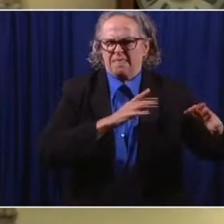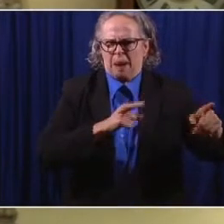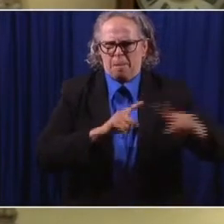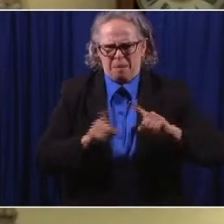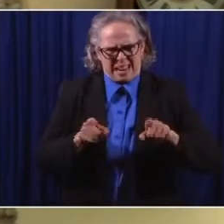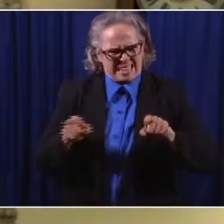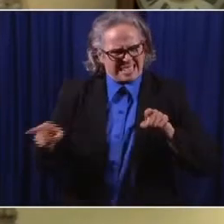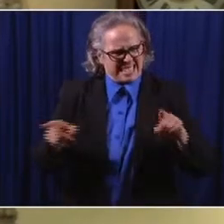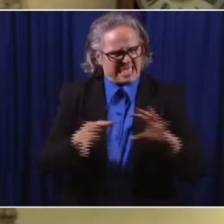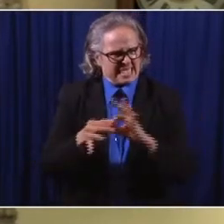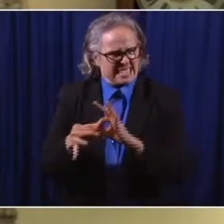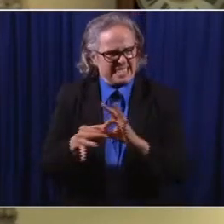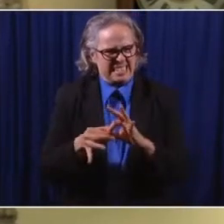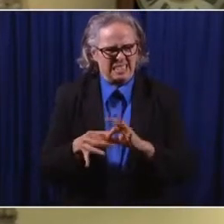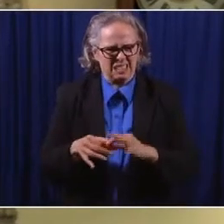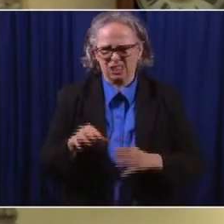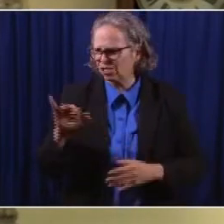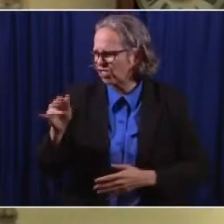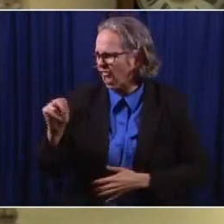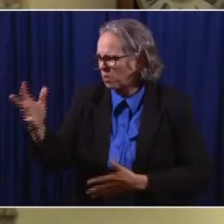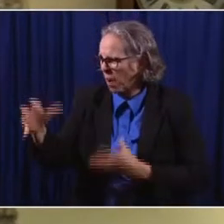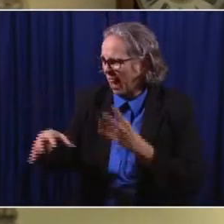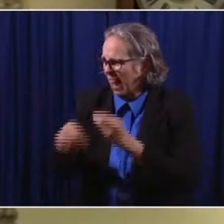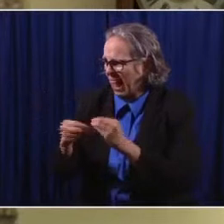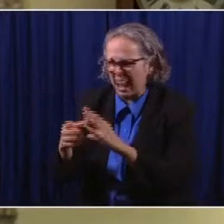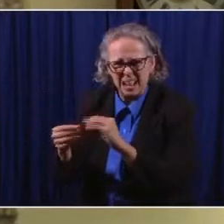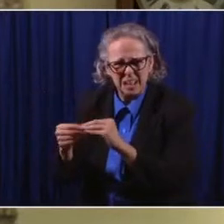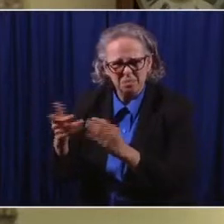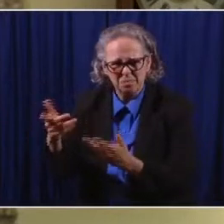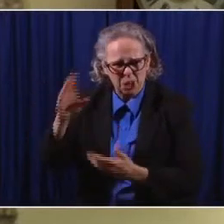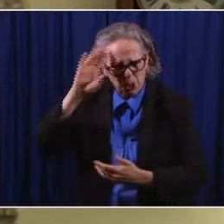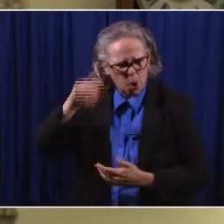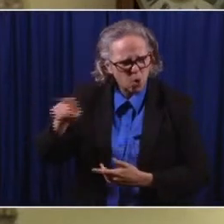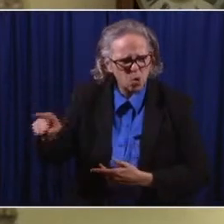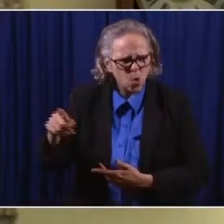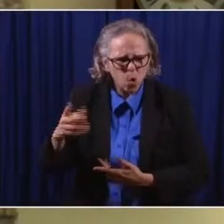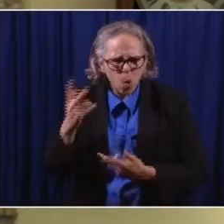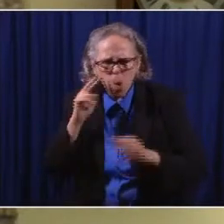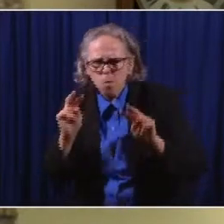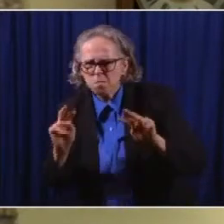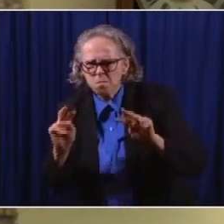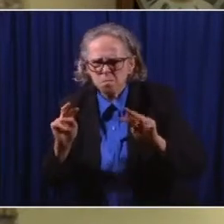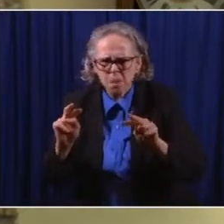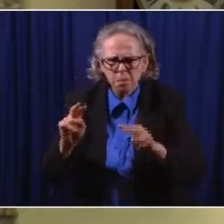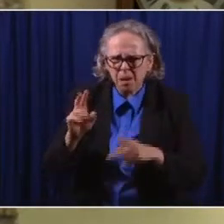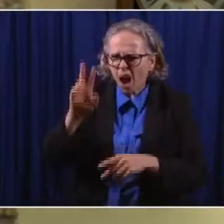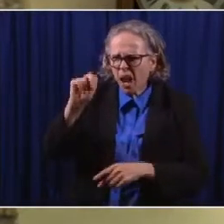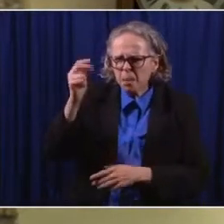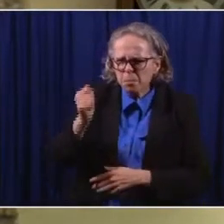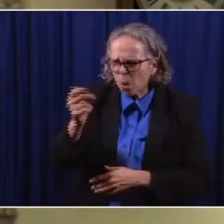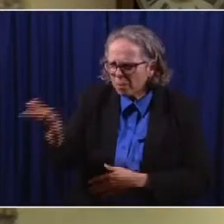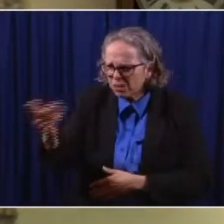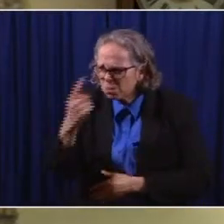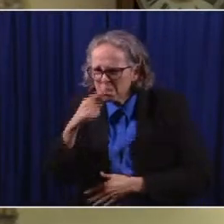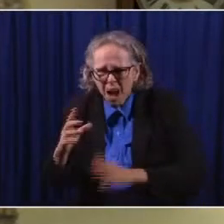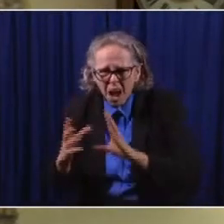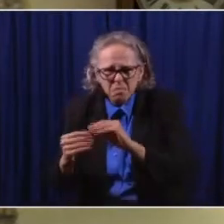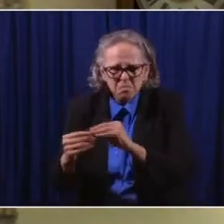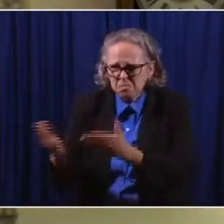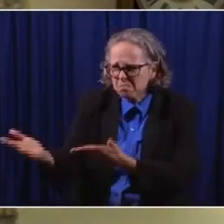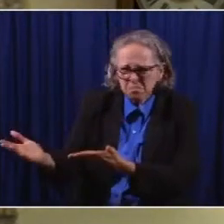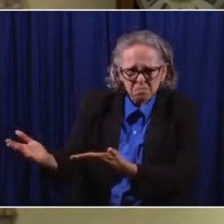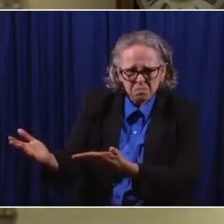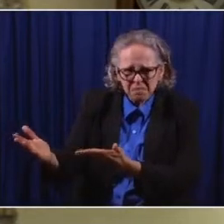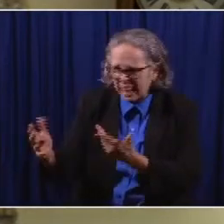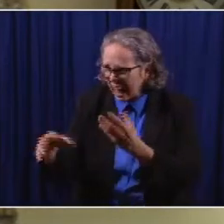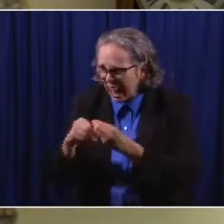want to add anything to that. You've been monitoring, I know, the unemployment numbers as we all have, but I don't know if you want to add